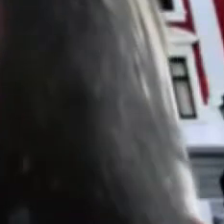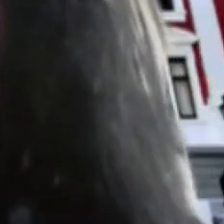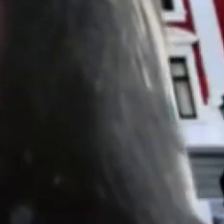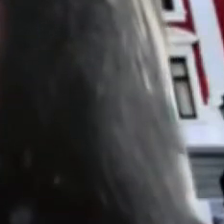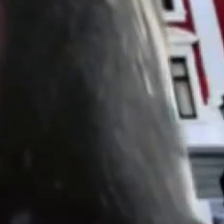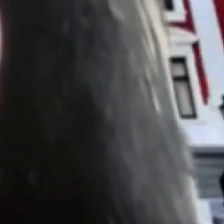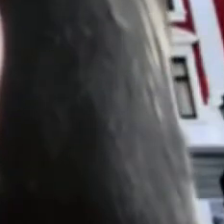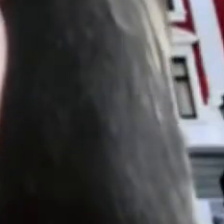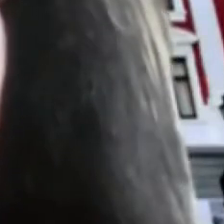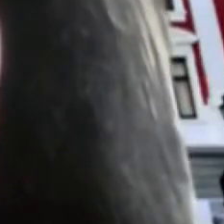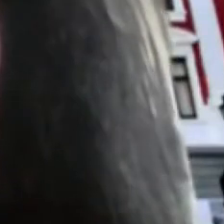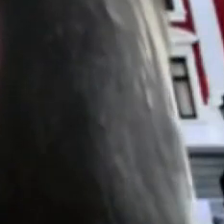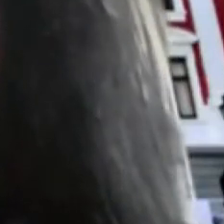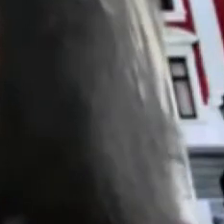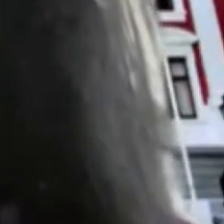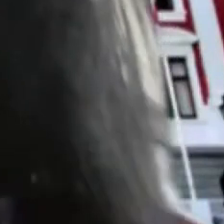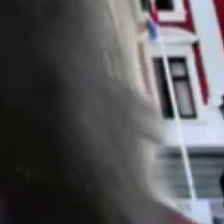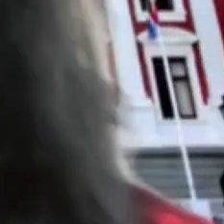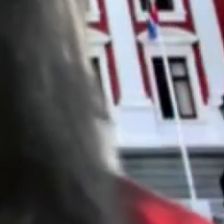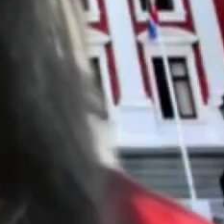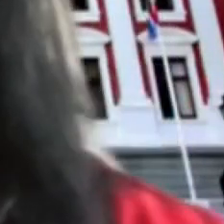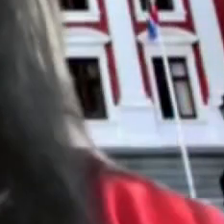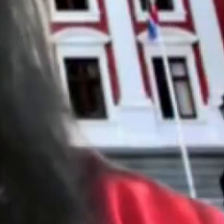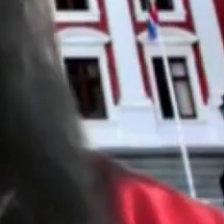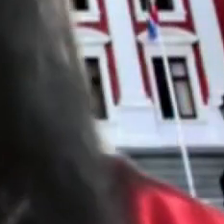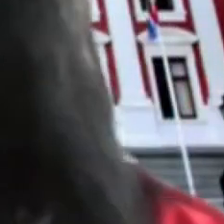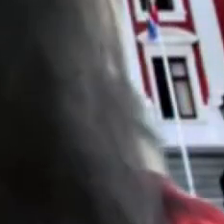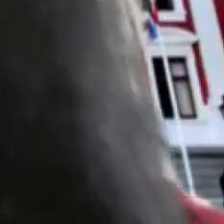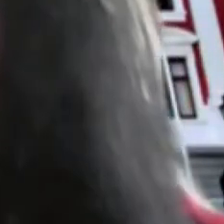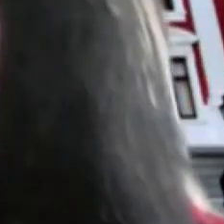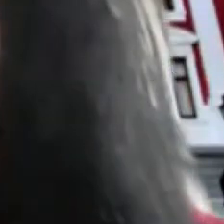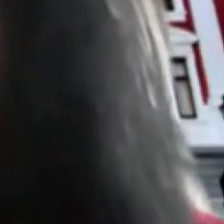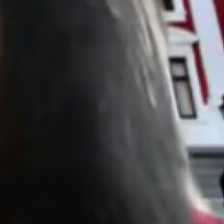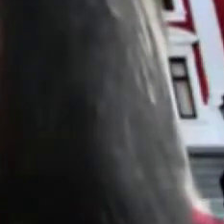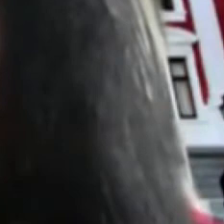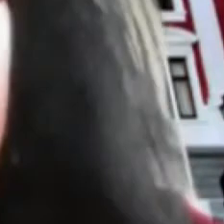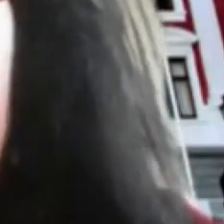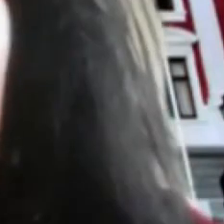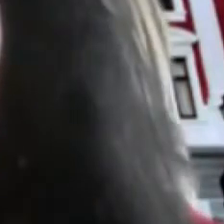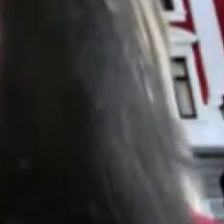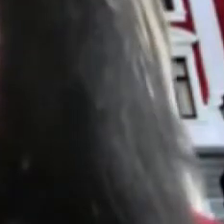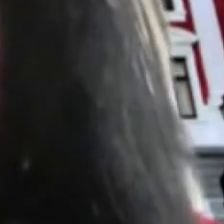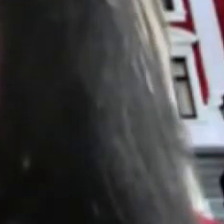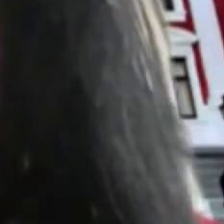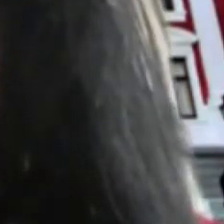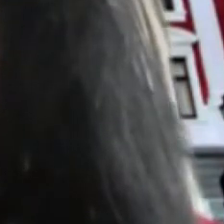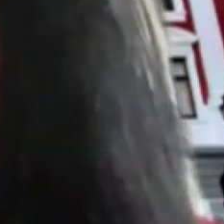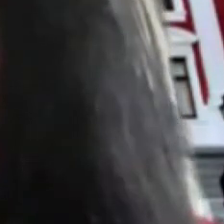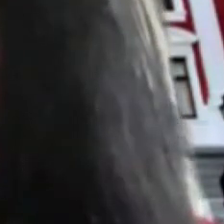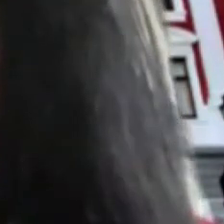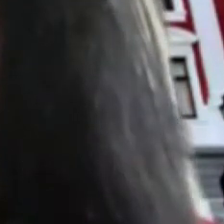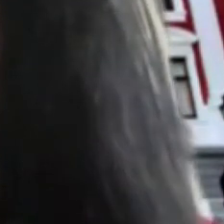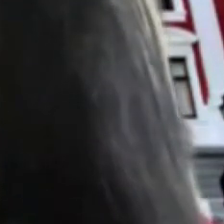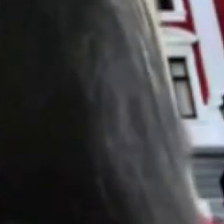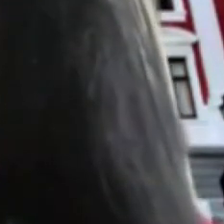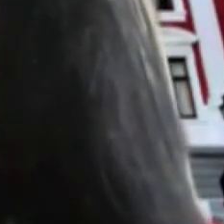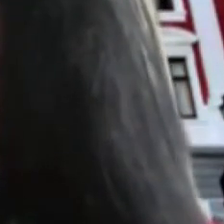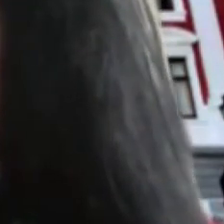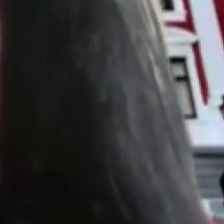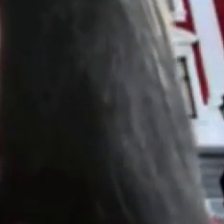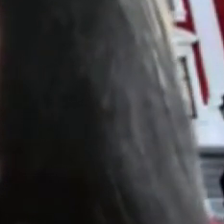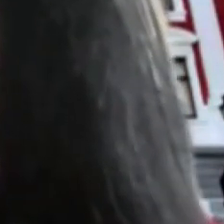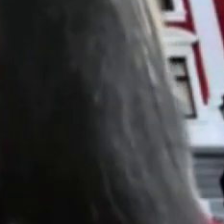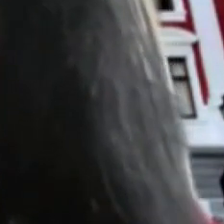Thank you very much, Chairperson. Minister, the reality is that the crisis about GBV is very deep in South